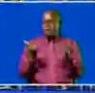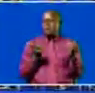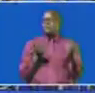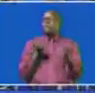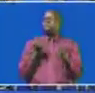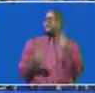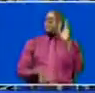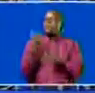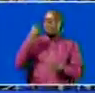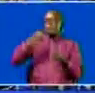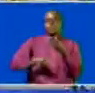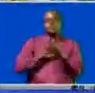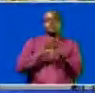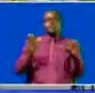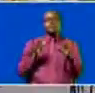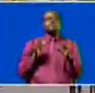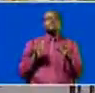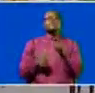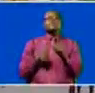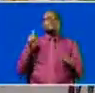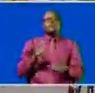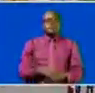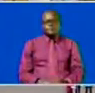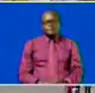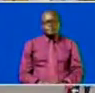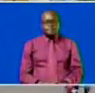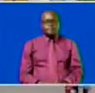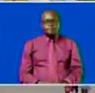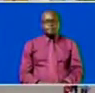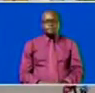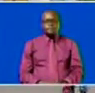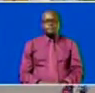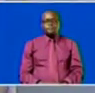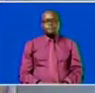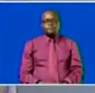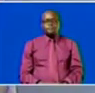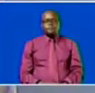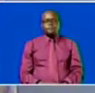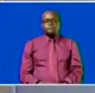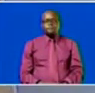costs are not prohibited. Julie Owino, KTN News.